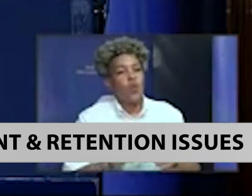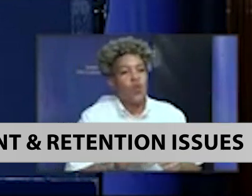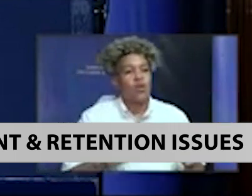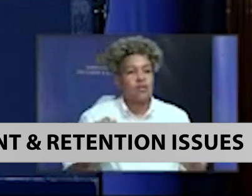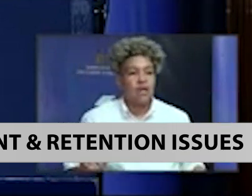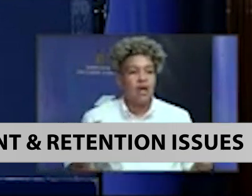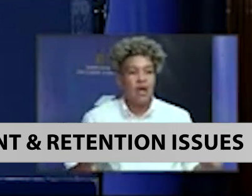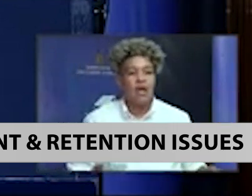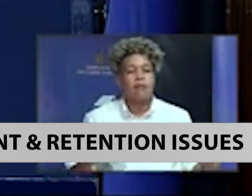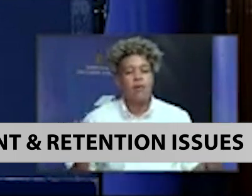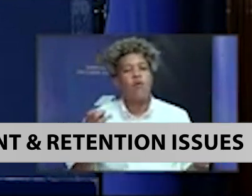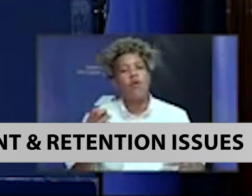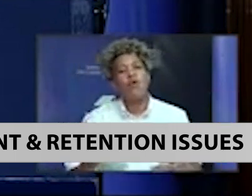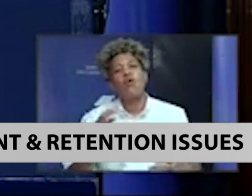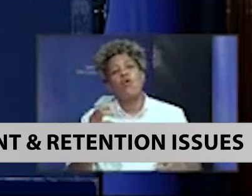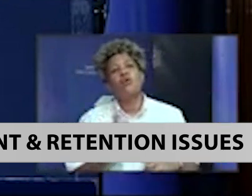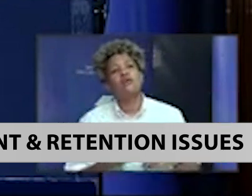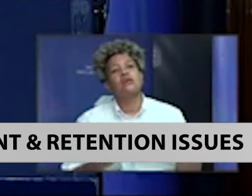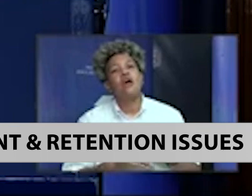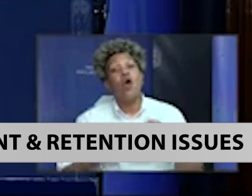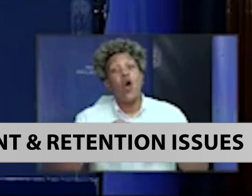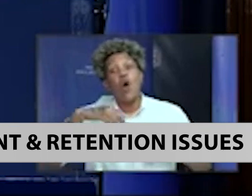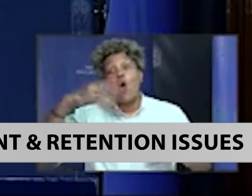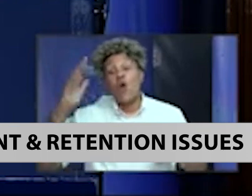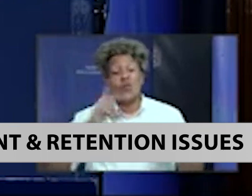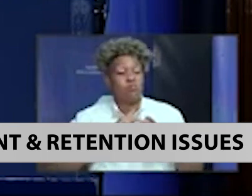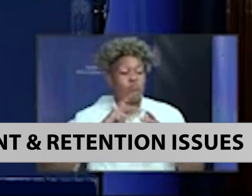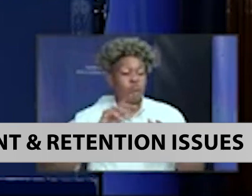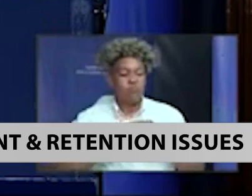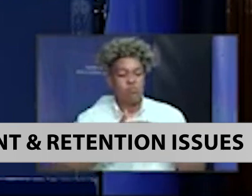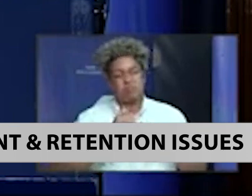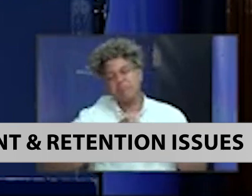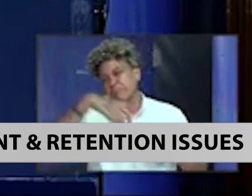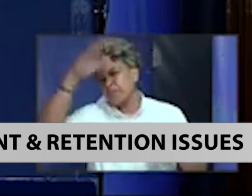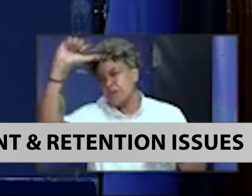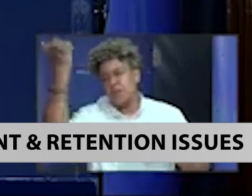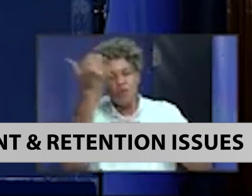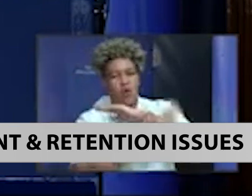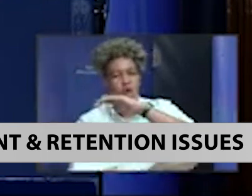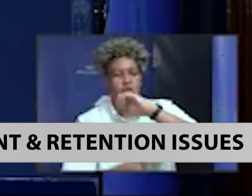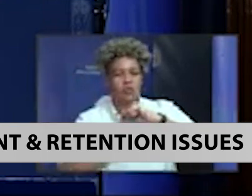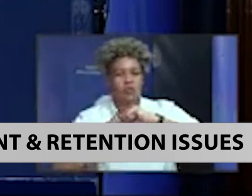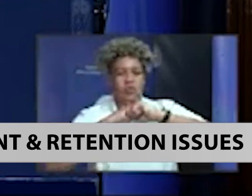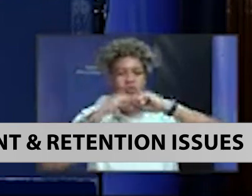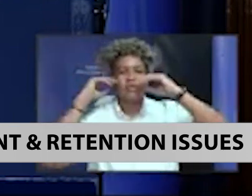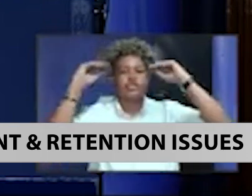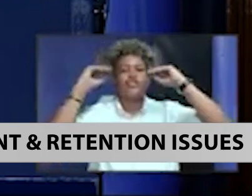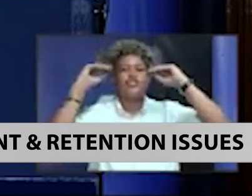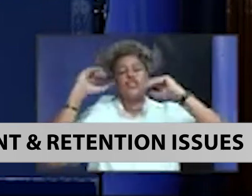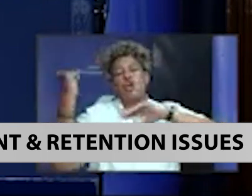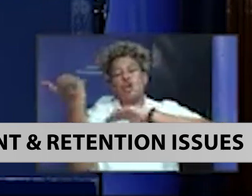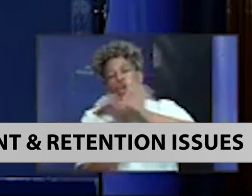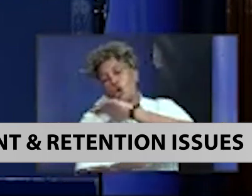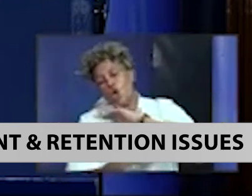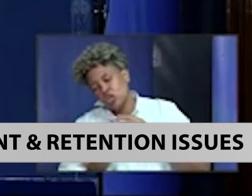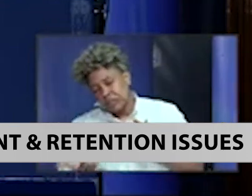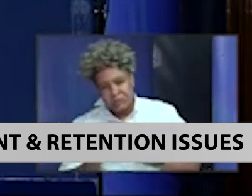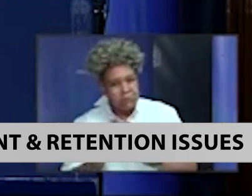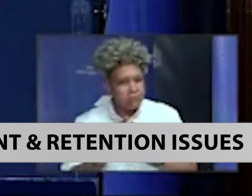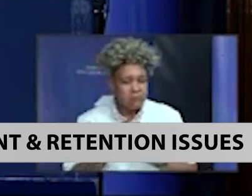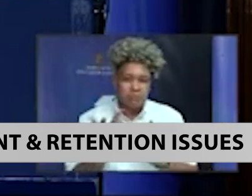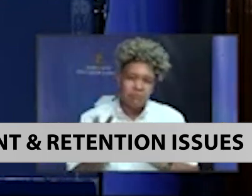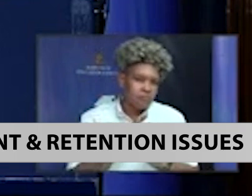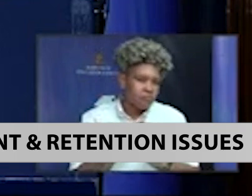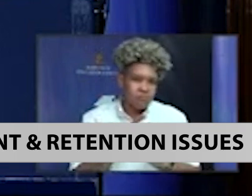that happens, or out of the profession in Jamaica and into the profession in another country.